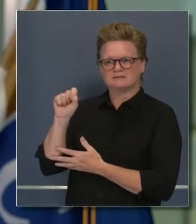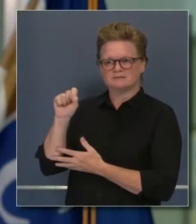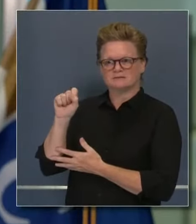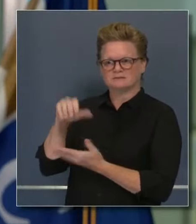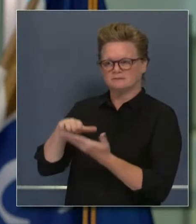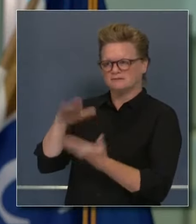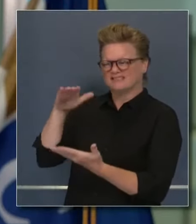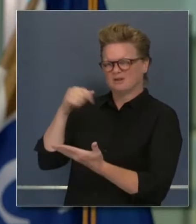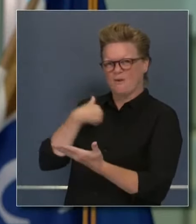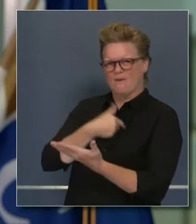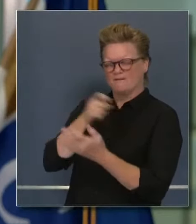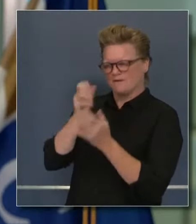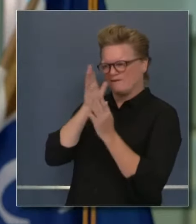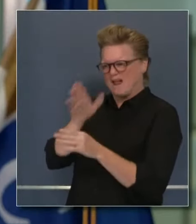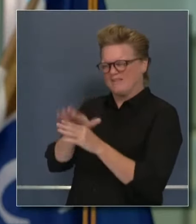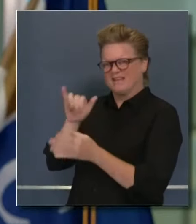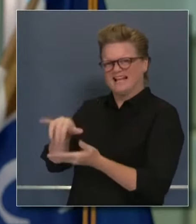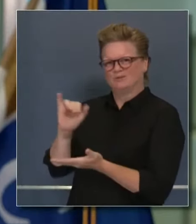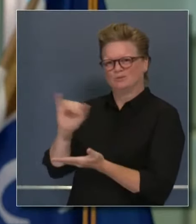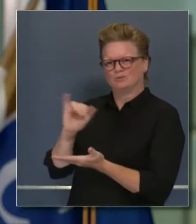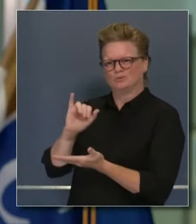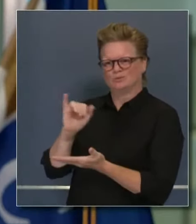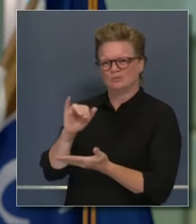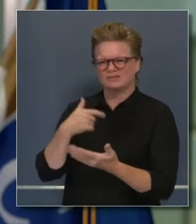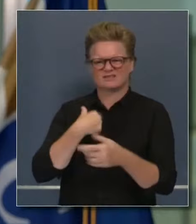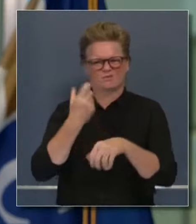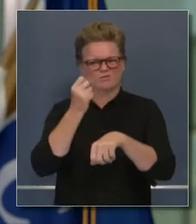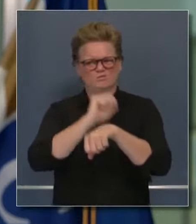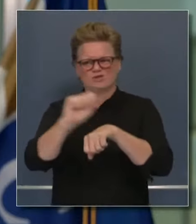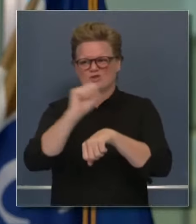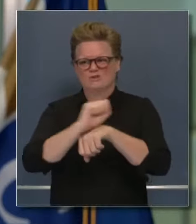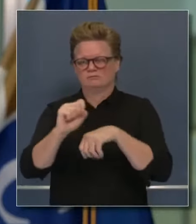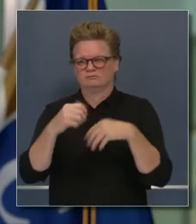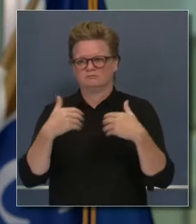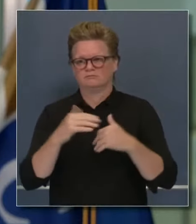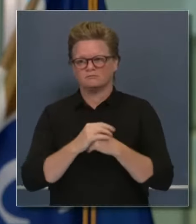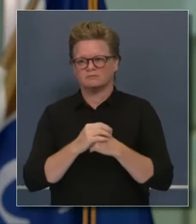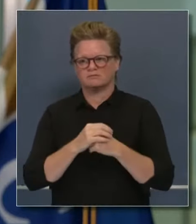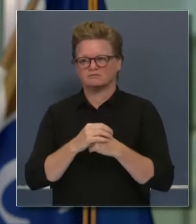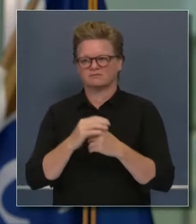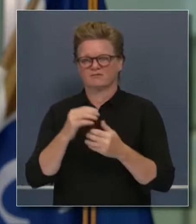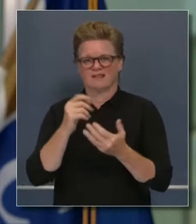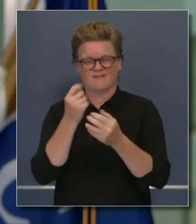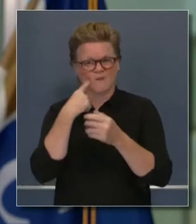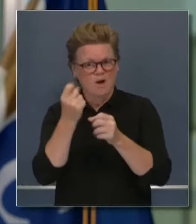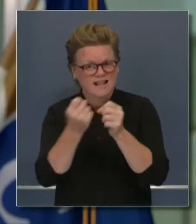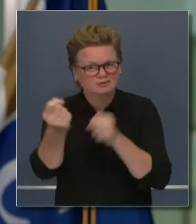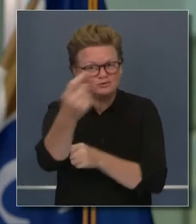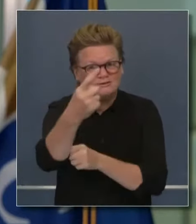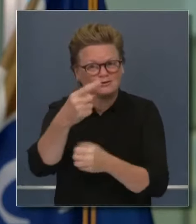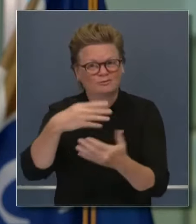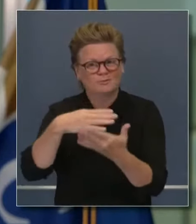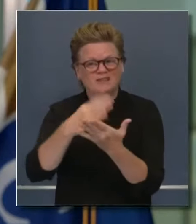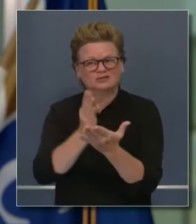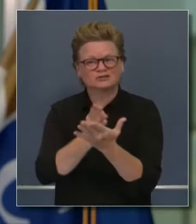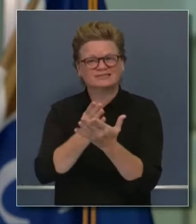spectrum. Already working this afternoon on next year's budget. All these things we're capable of doing, we are